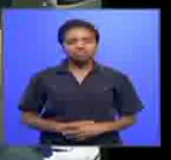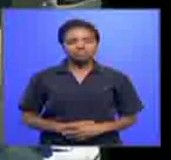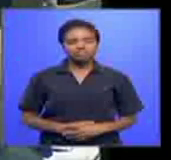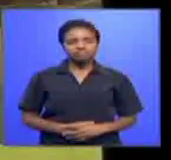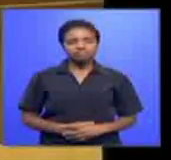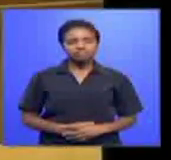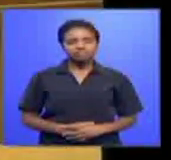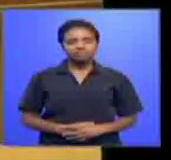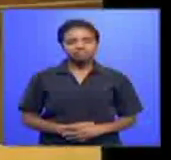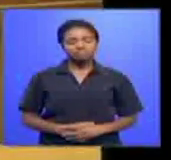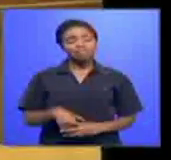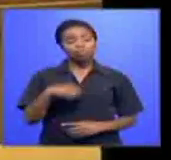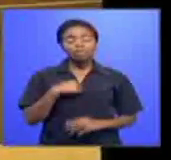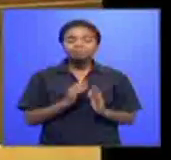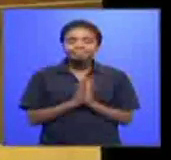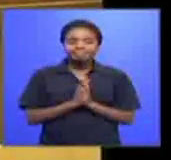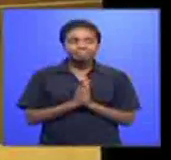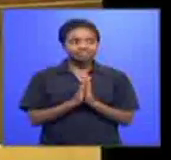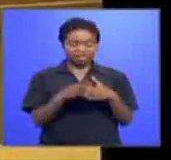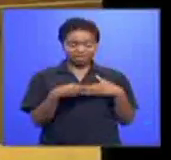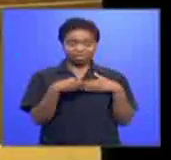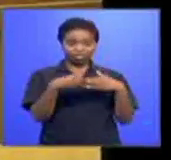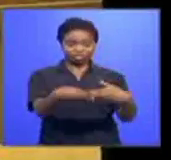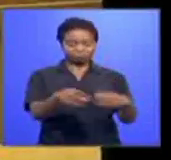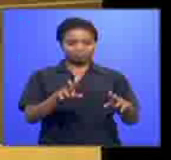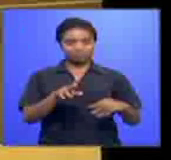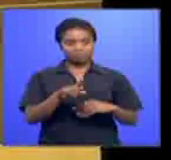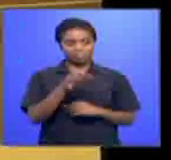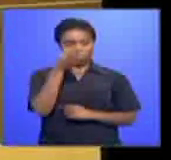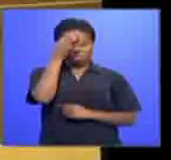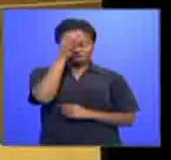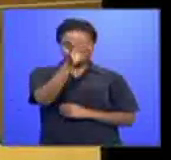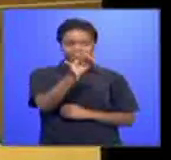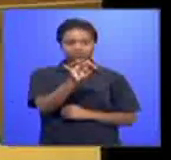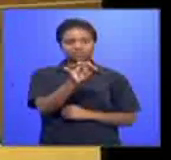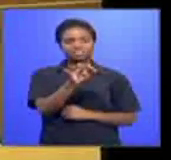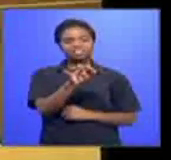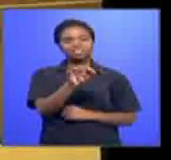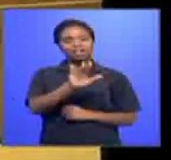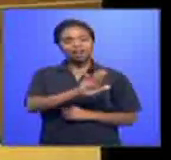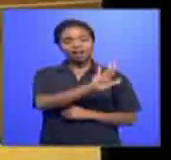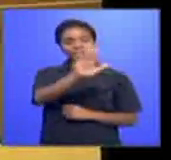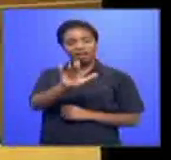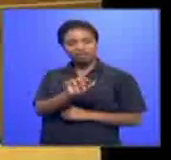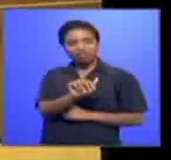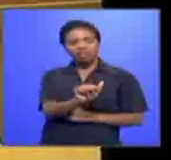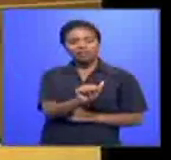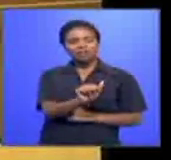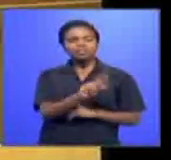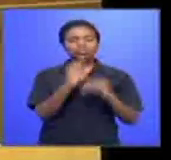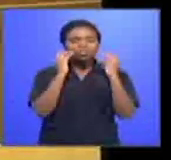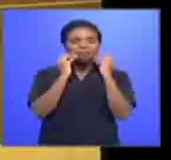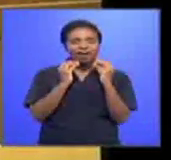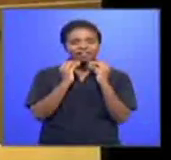We urge the leadership in the Central African Republic, Guinea-Bissau, and Somalia